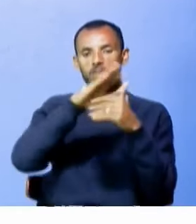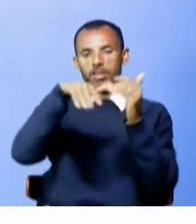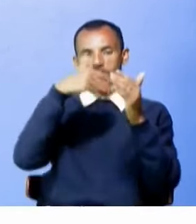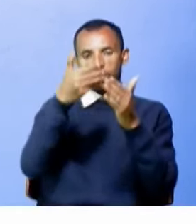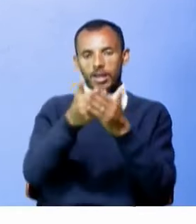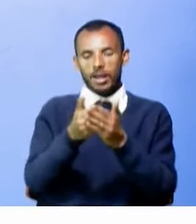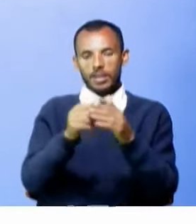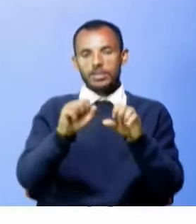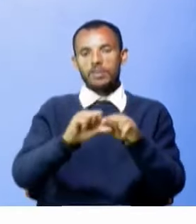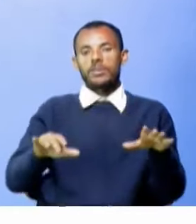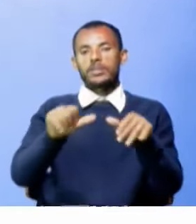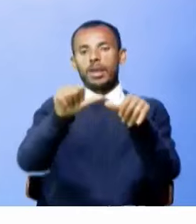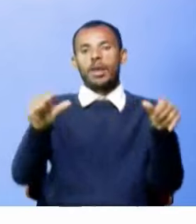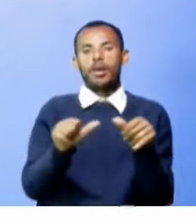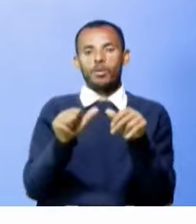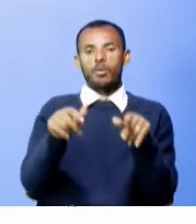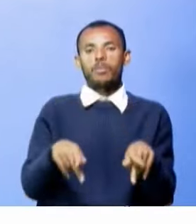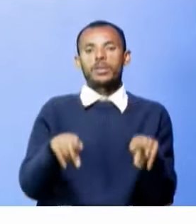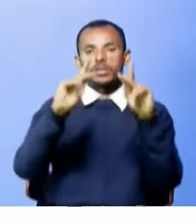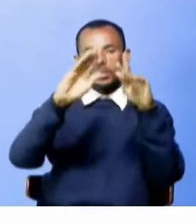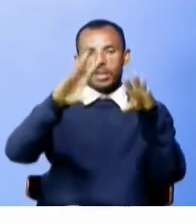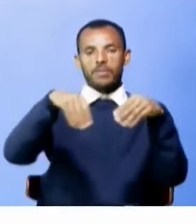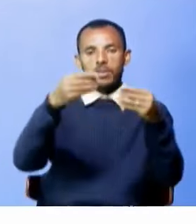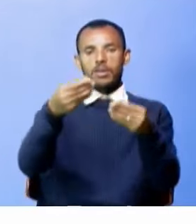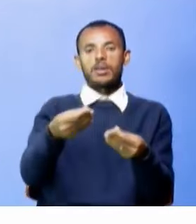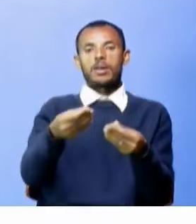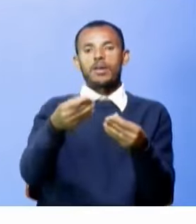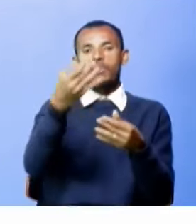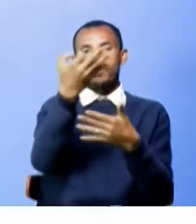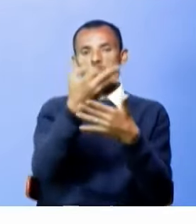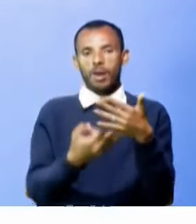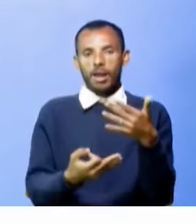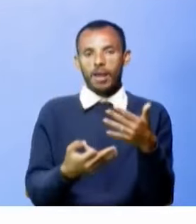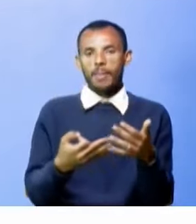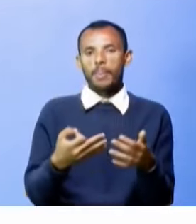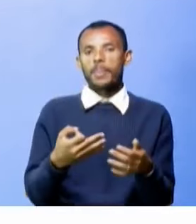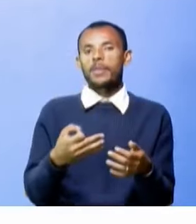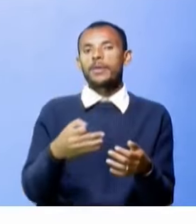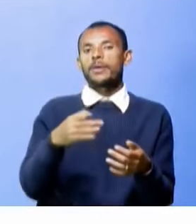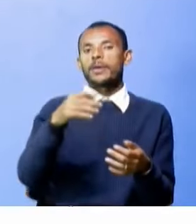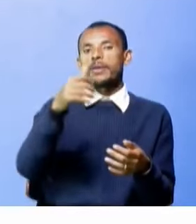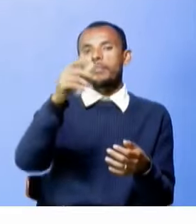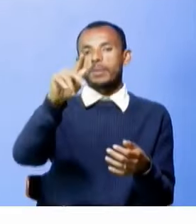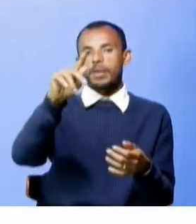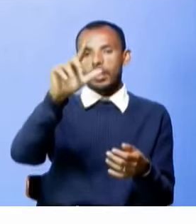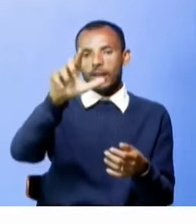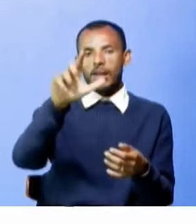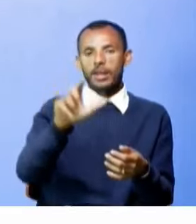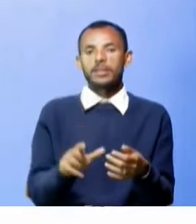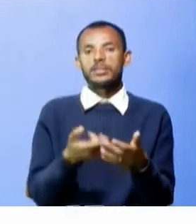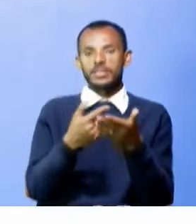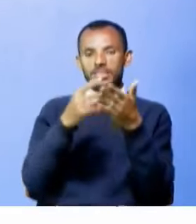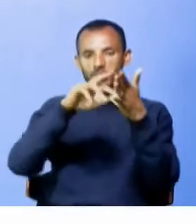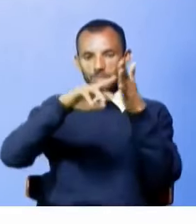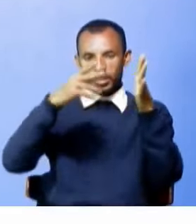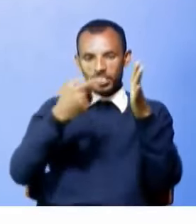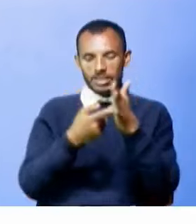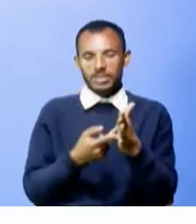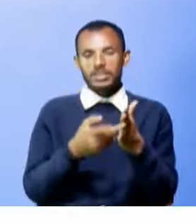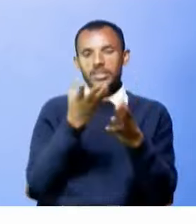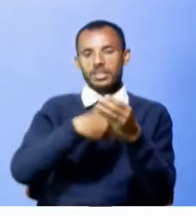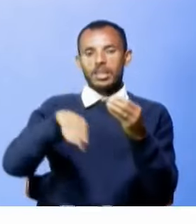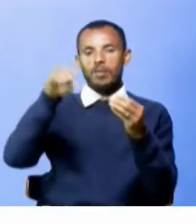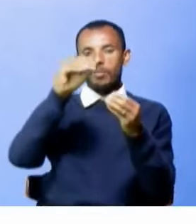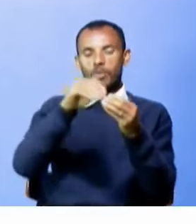a prism is given by the formula AT, which means total surface area. This is the sum of